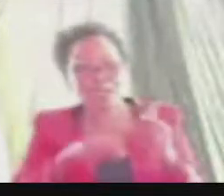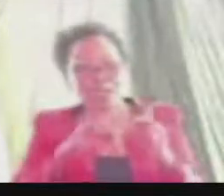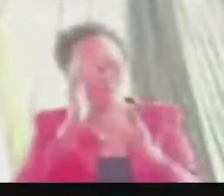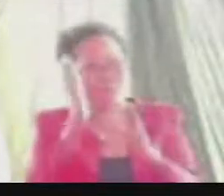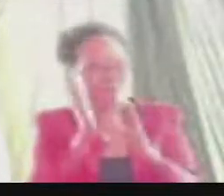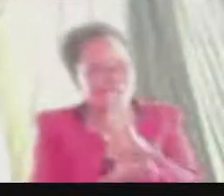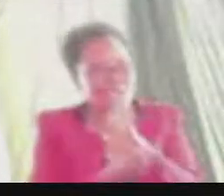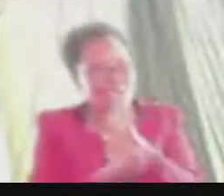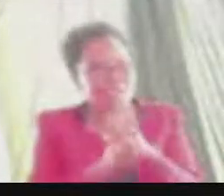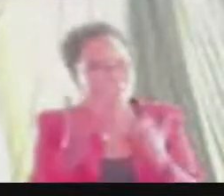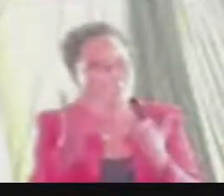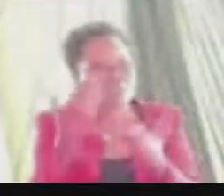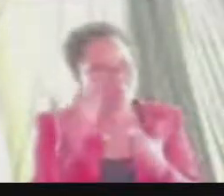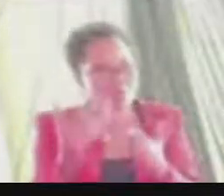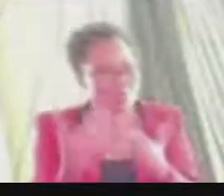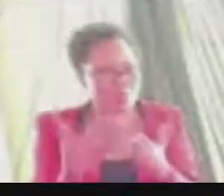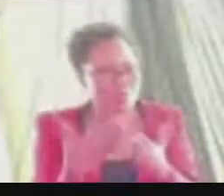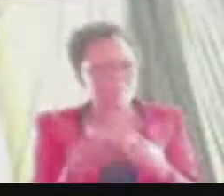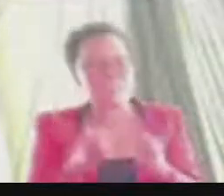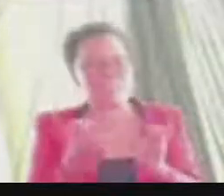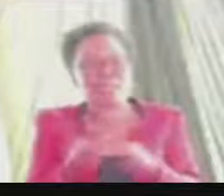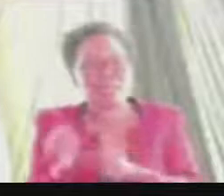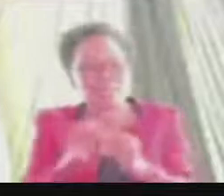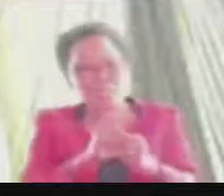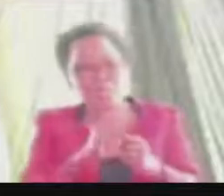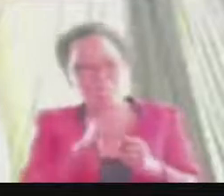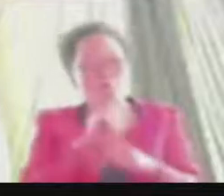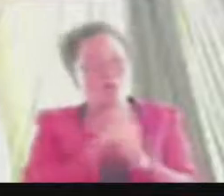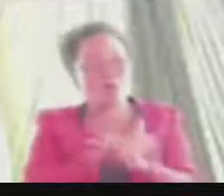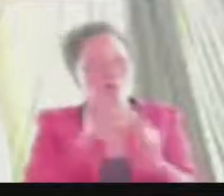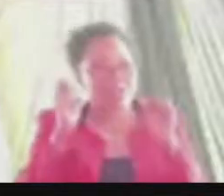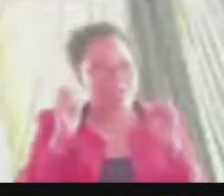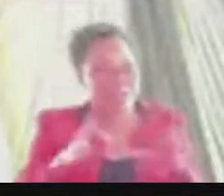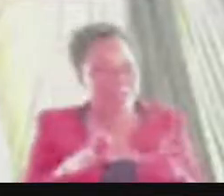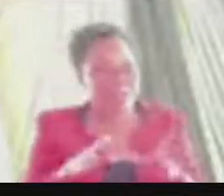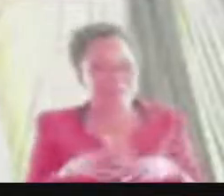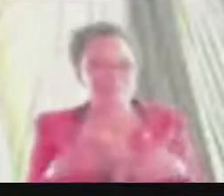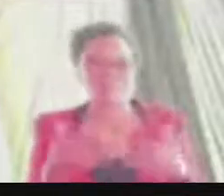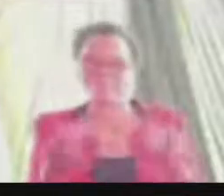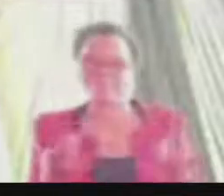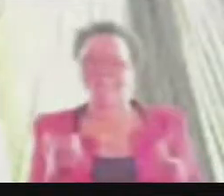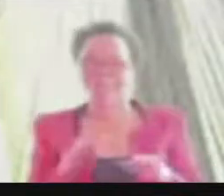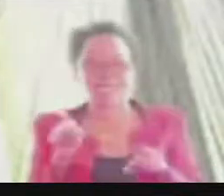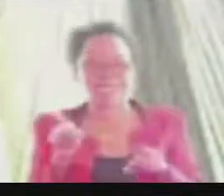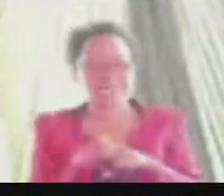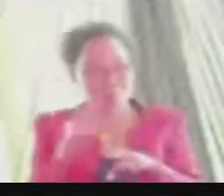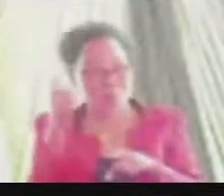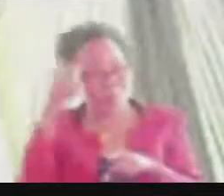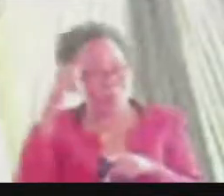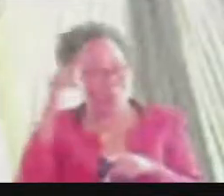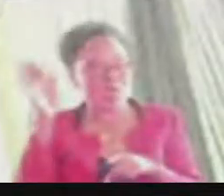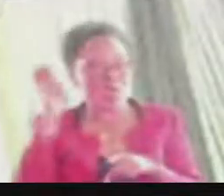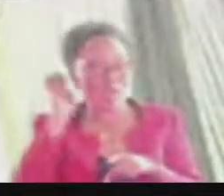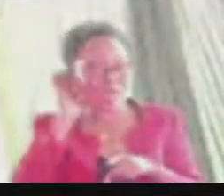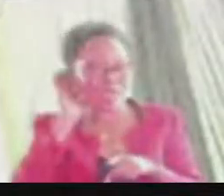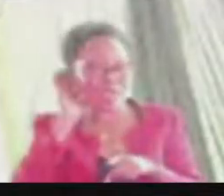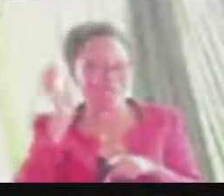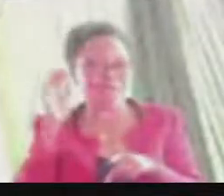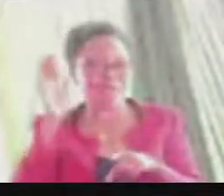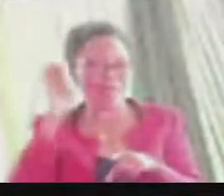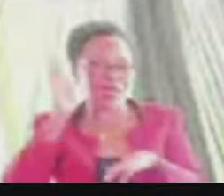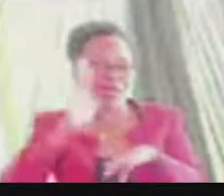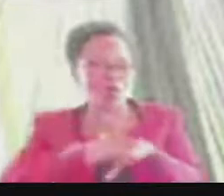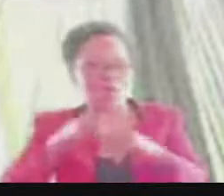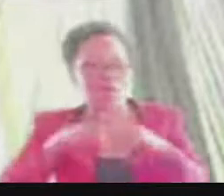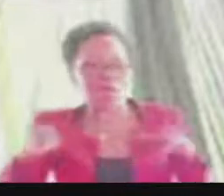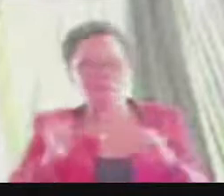is down, and of course, the hearing is not just the hearing online, between the judge or magistrate and